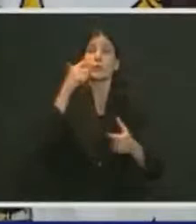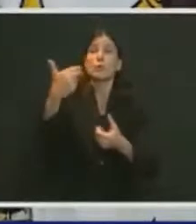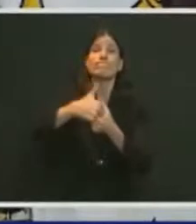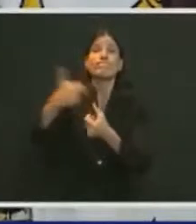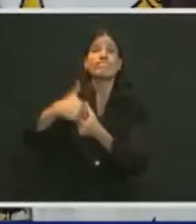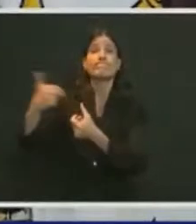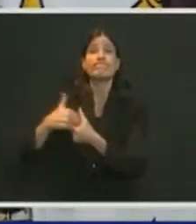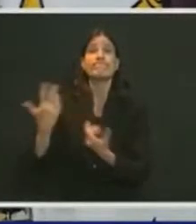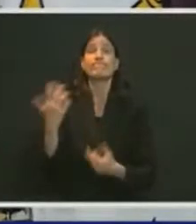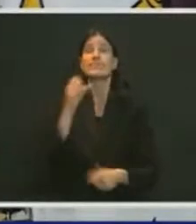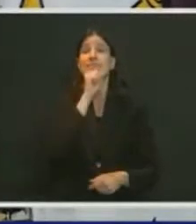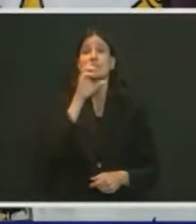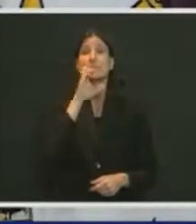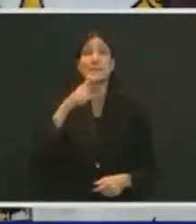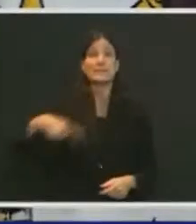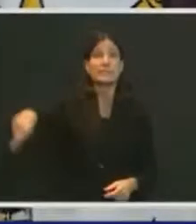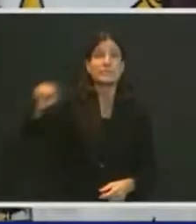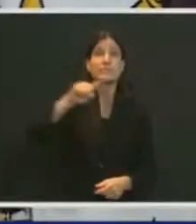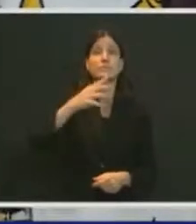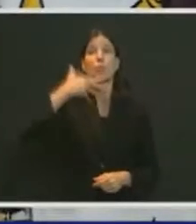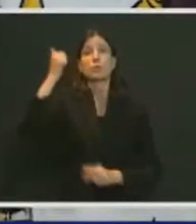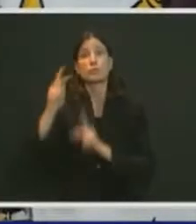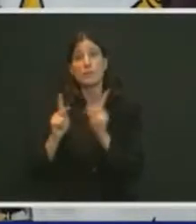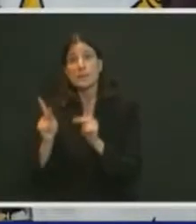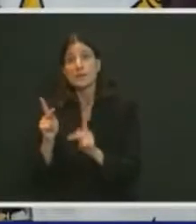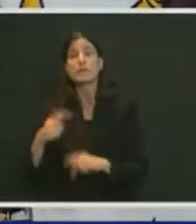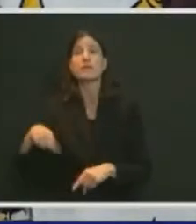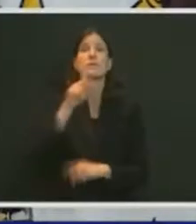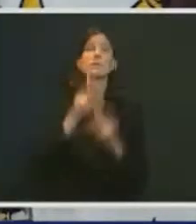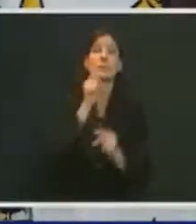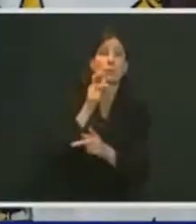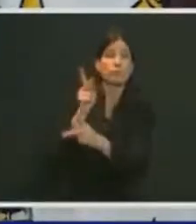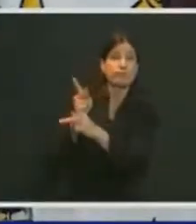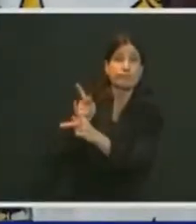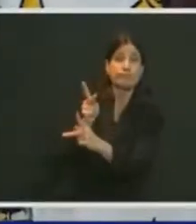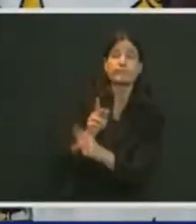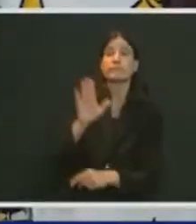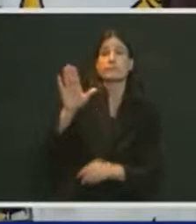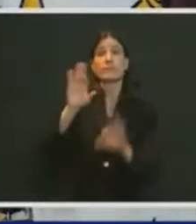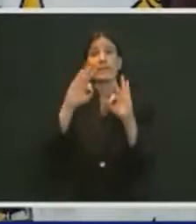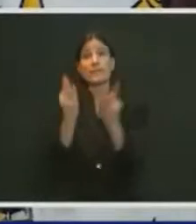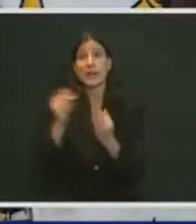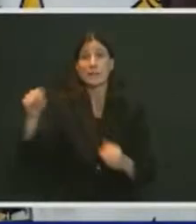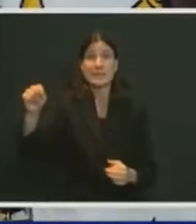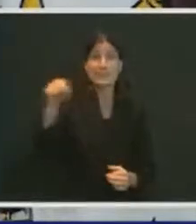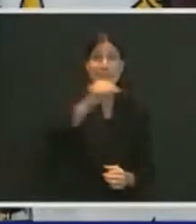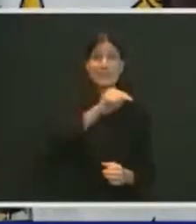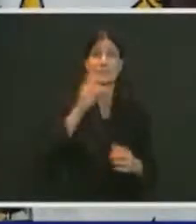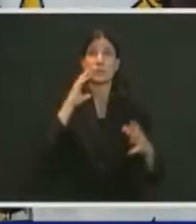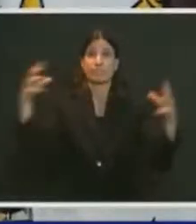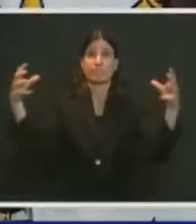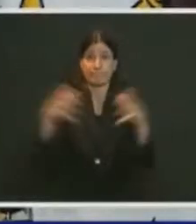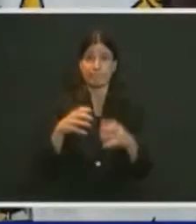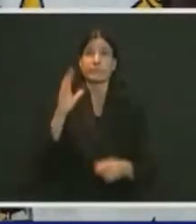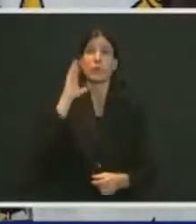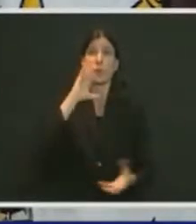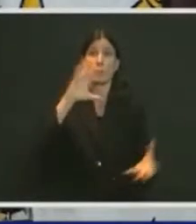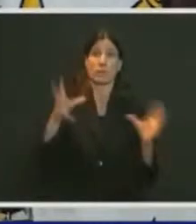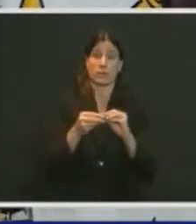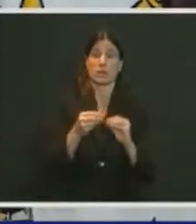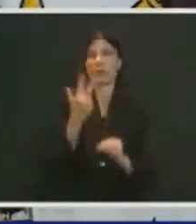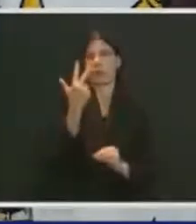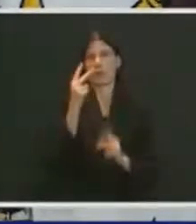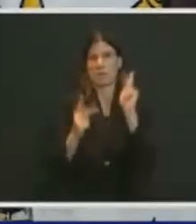collaboration with Secretary Robertson, the U.S. Assistant Secretary for Aging, our own HHS